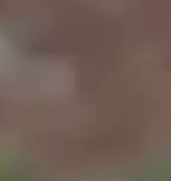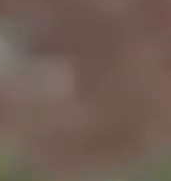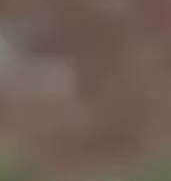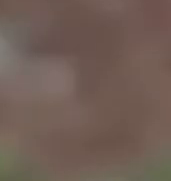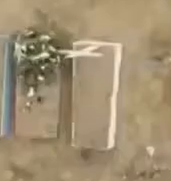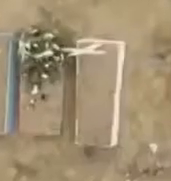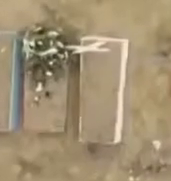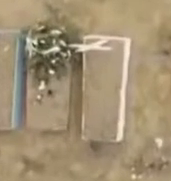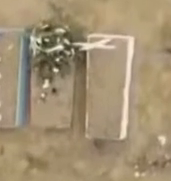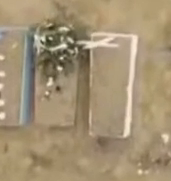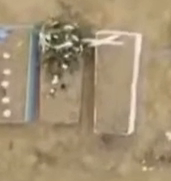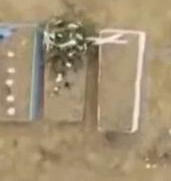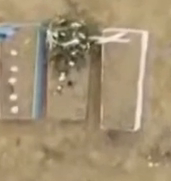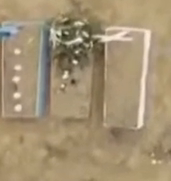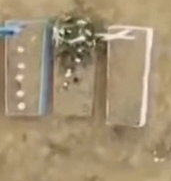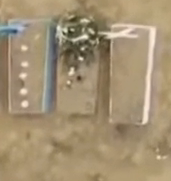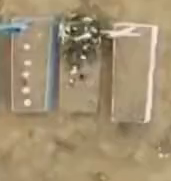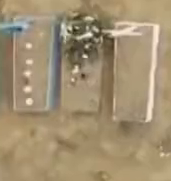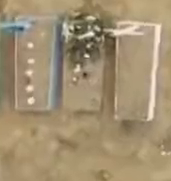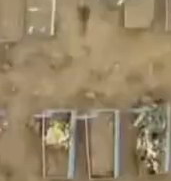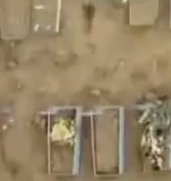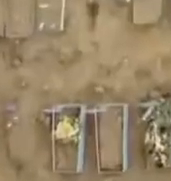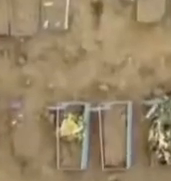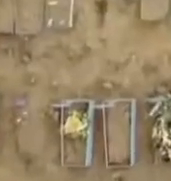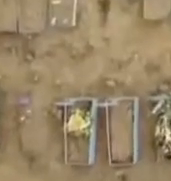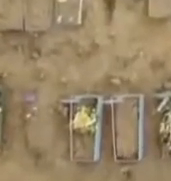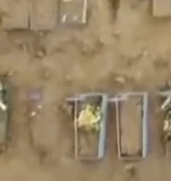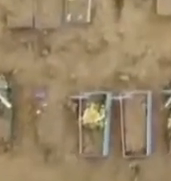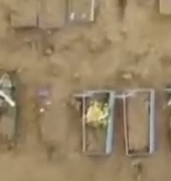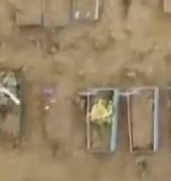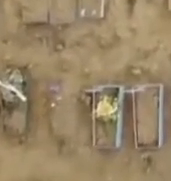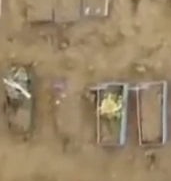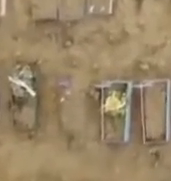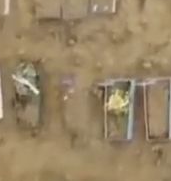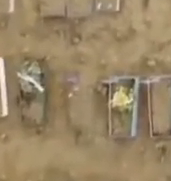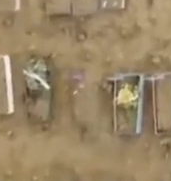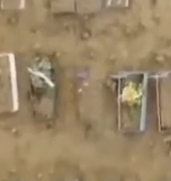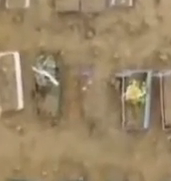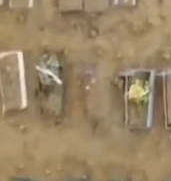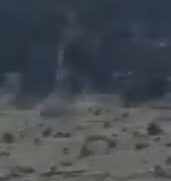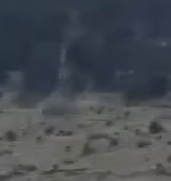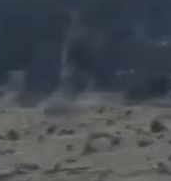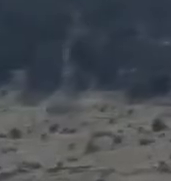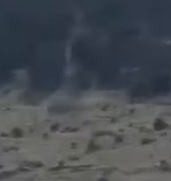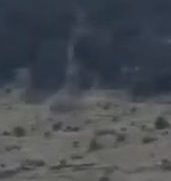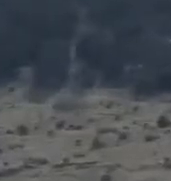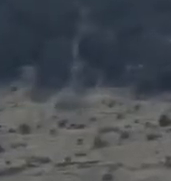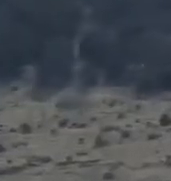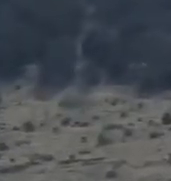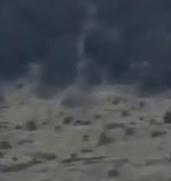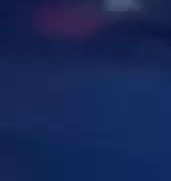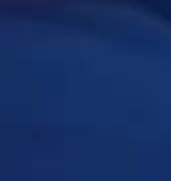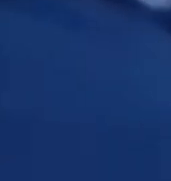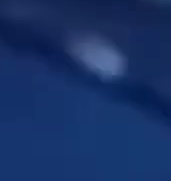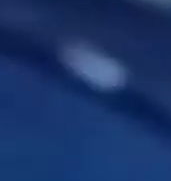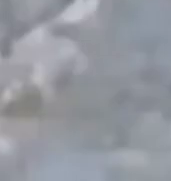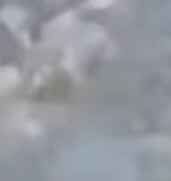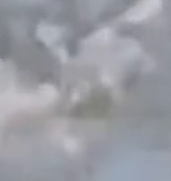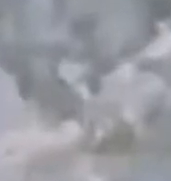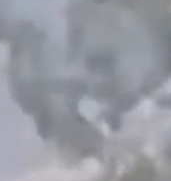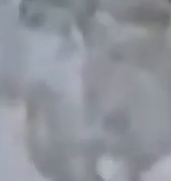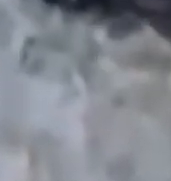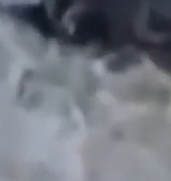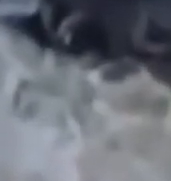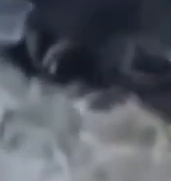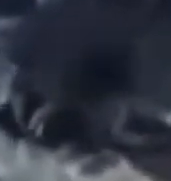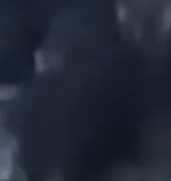one. Unrest and turmoil all around. The unmistakable stench of